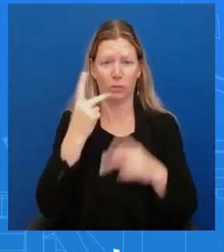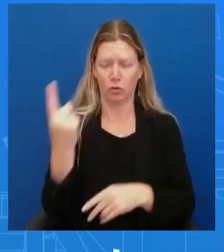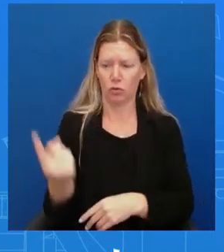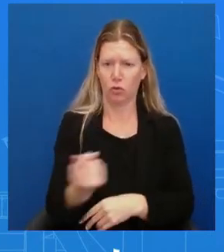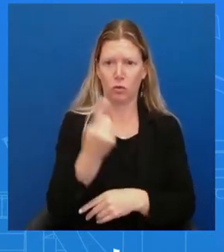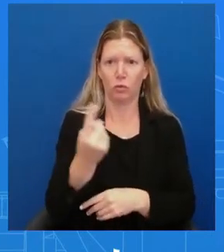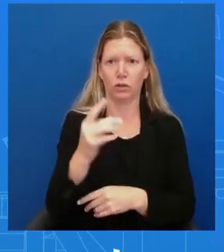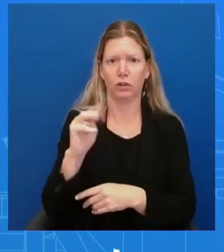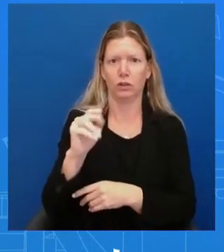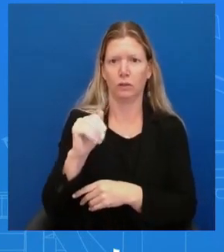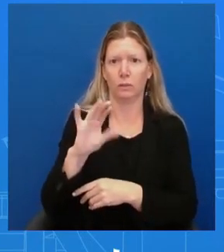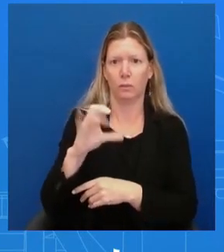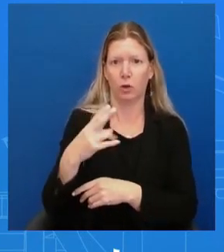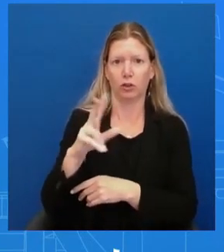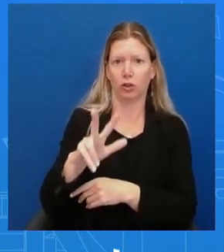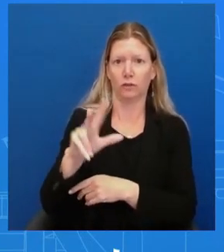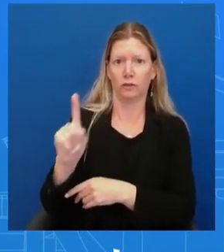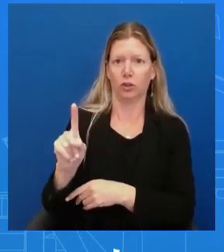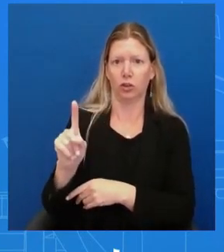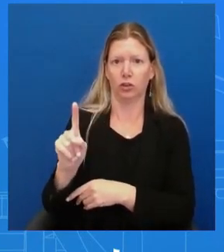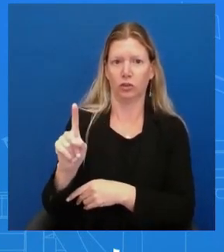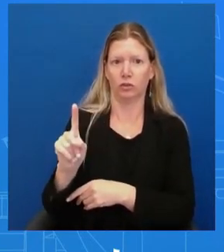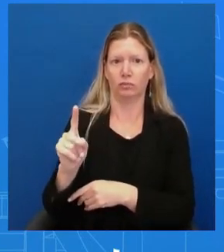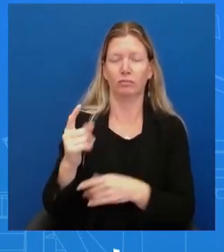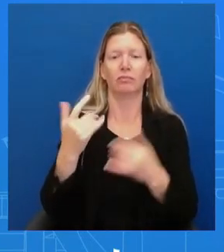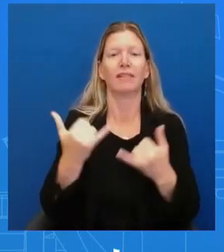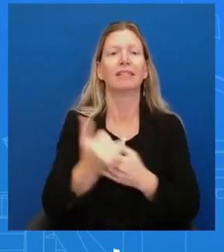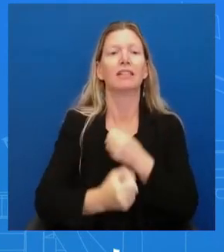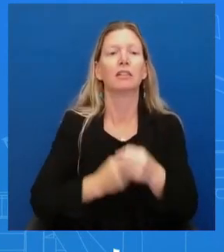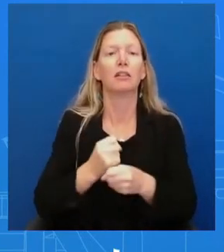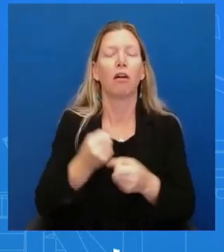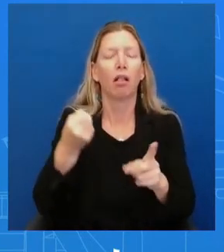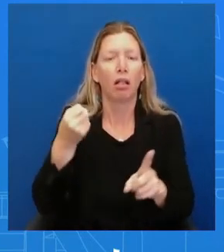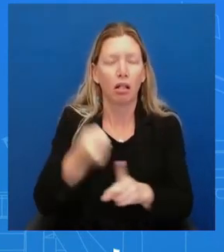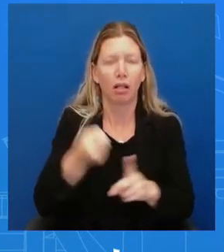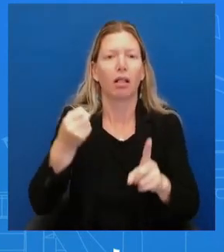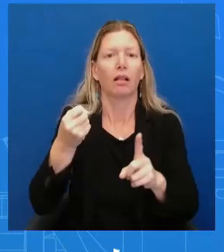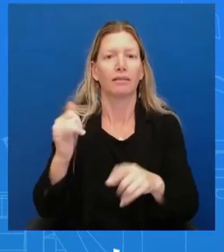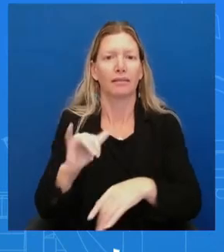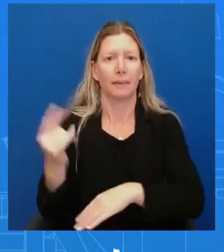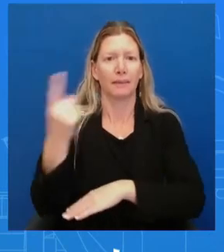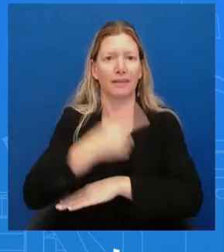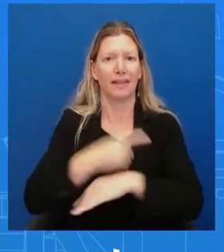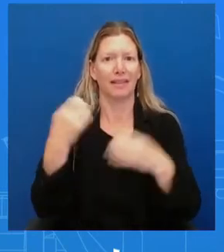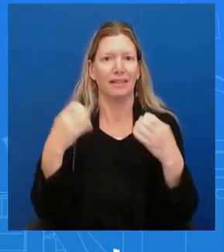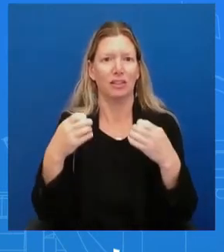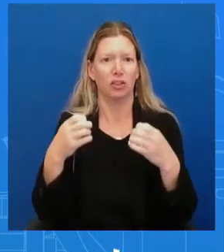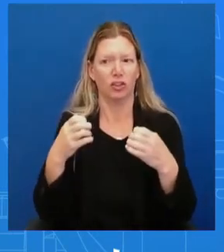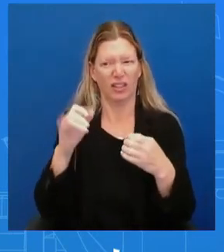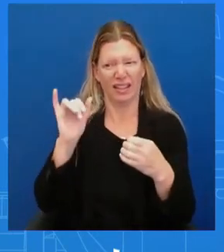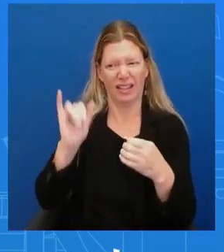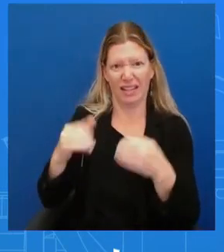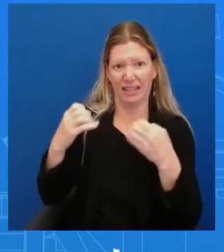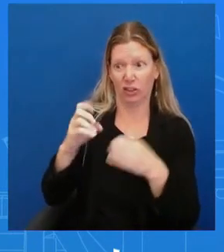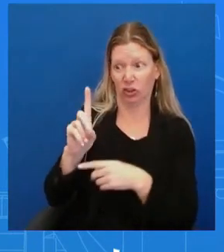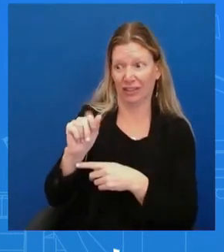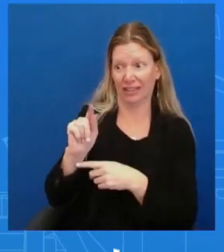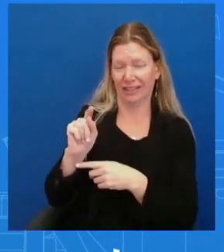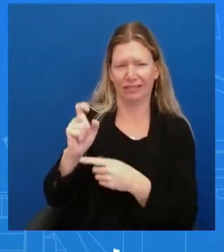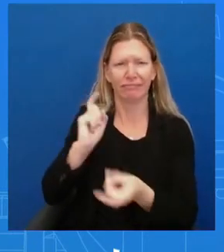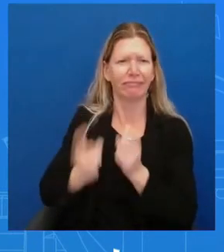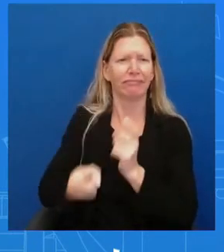so happens to be also Easter, the date of which changes every year. That's how I started out, and that's how I end. Thank